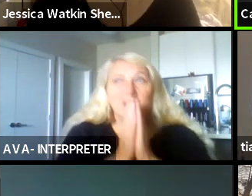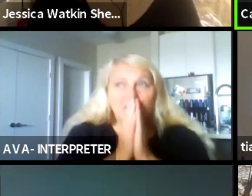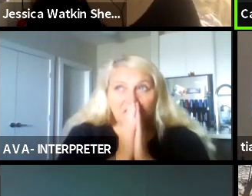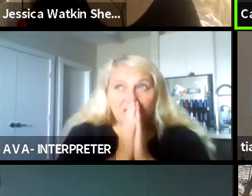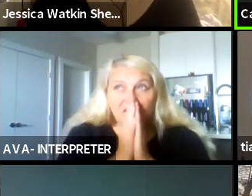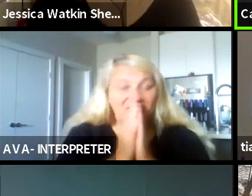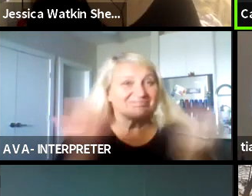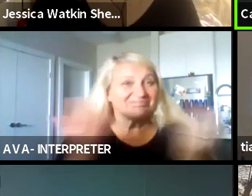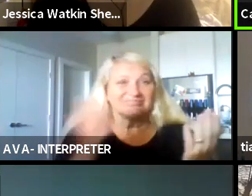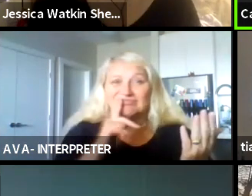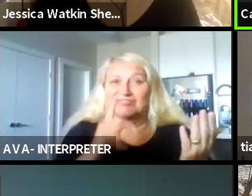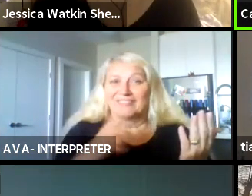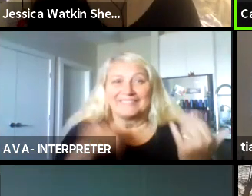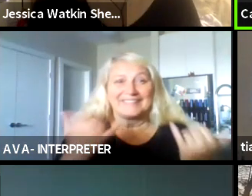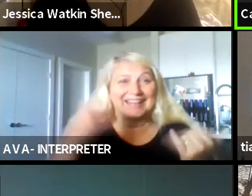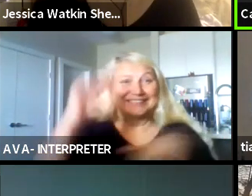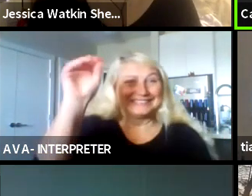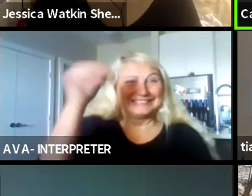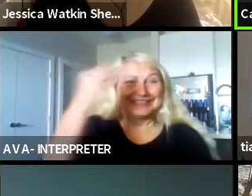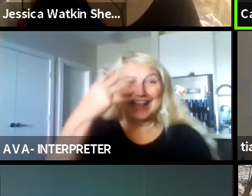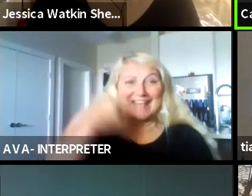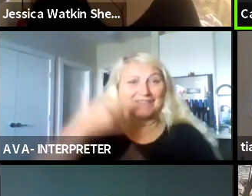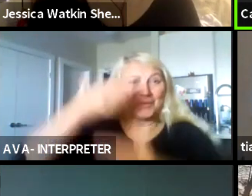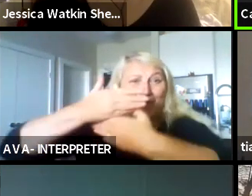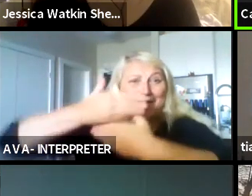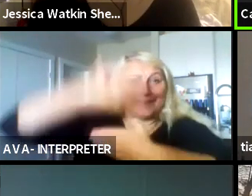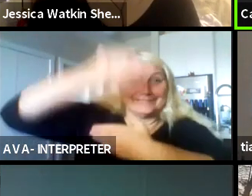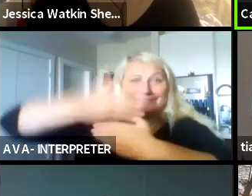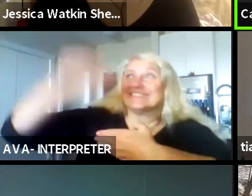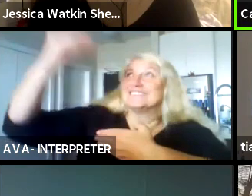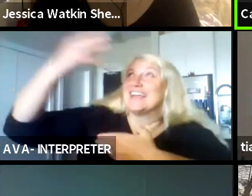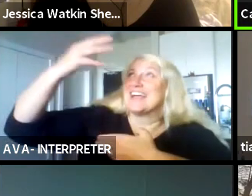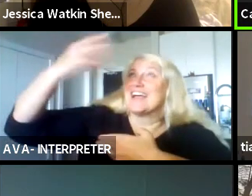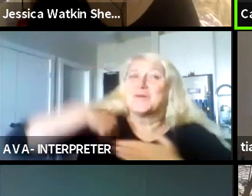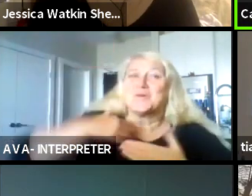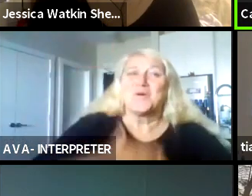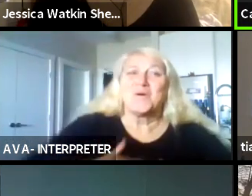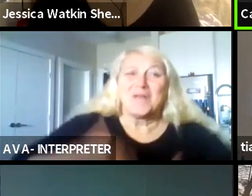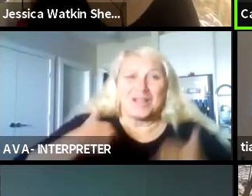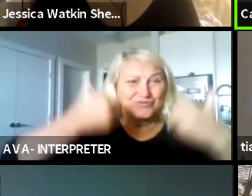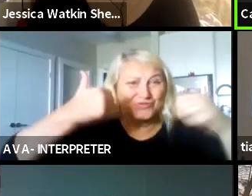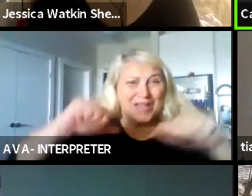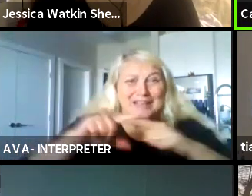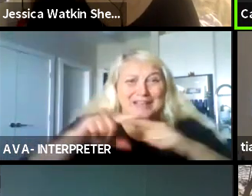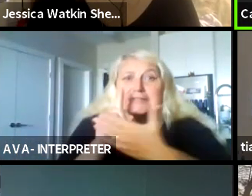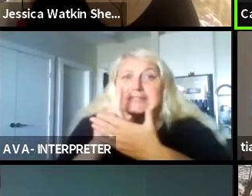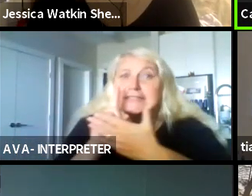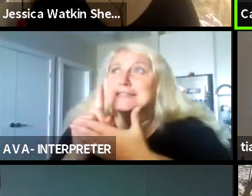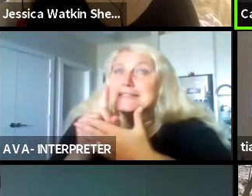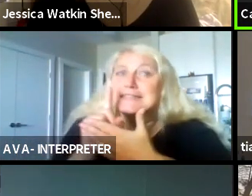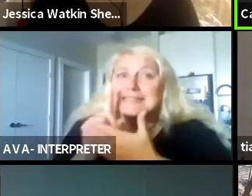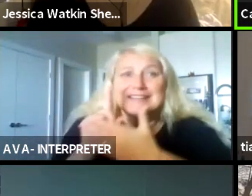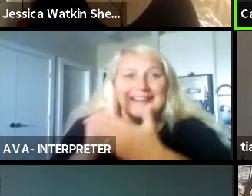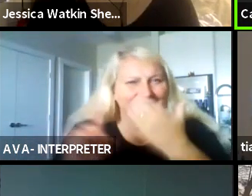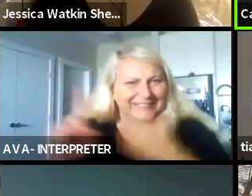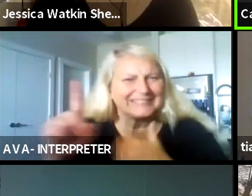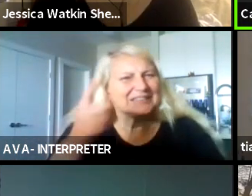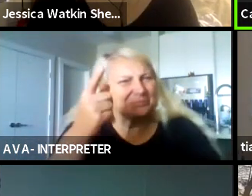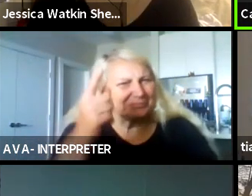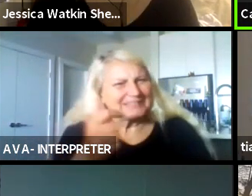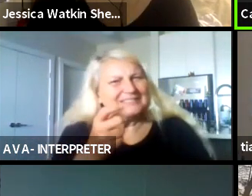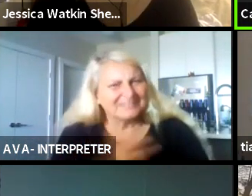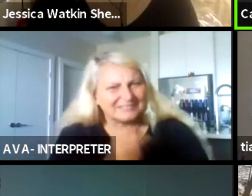I'm enjoying the sunshine that's coming through the window. I've been trying to get outside lately. It's been a little difficult because